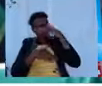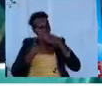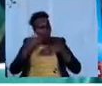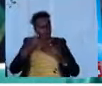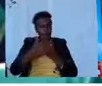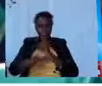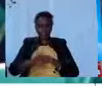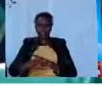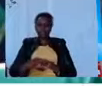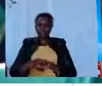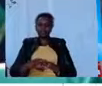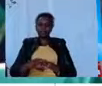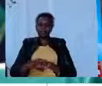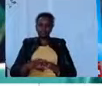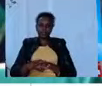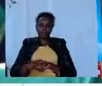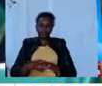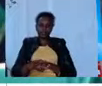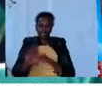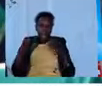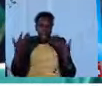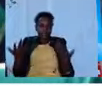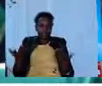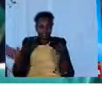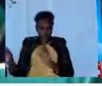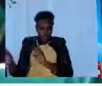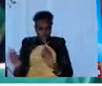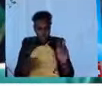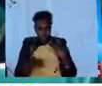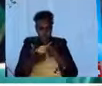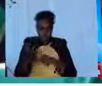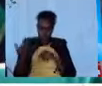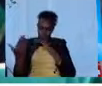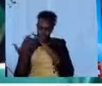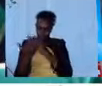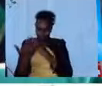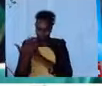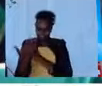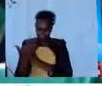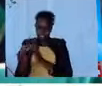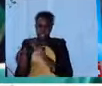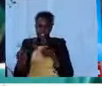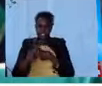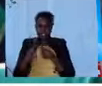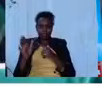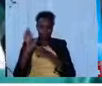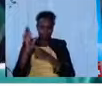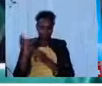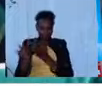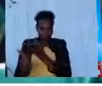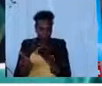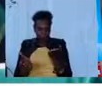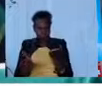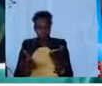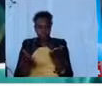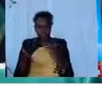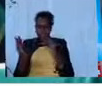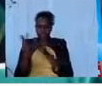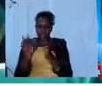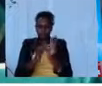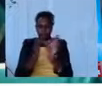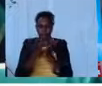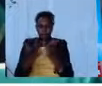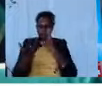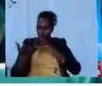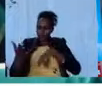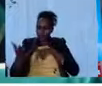times by doing the following, as it is indicated in the scriptures that were